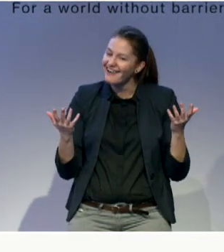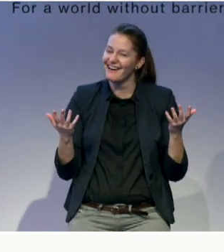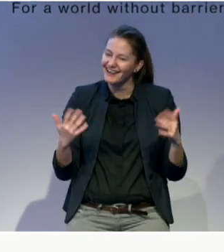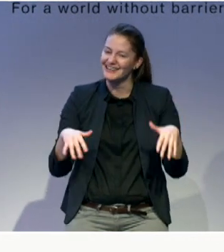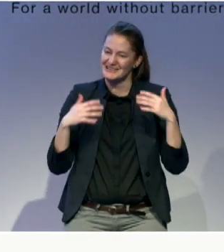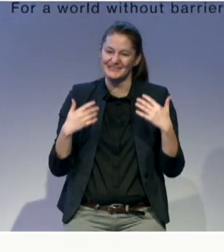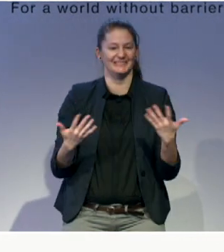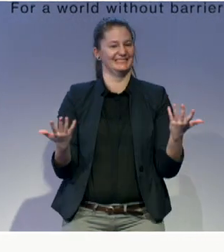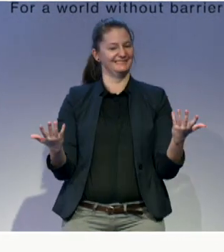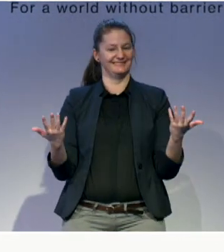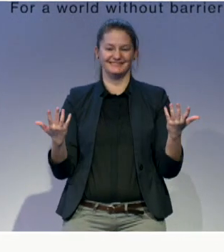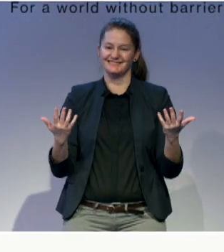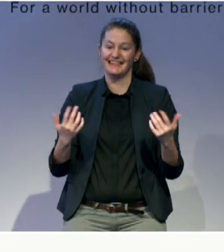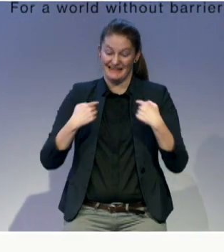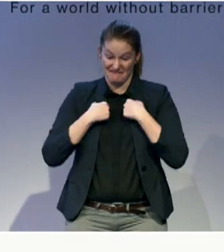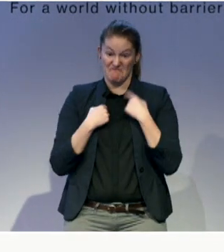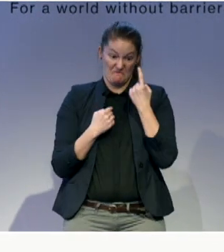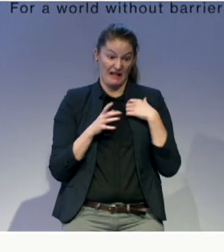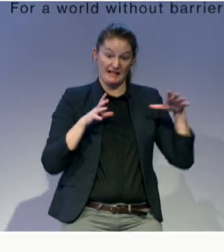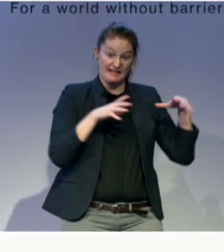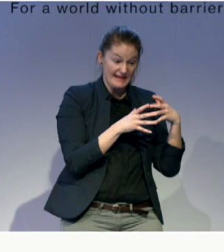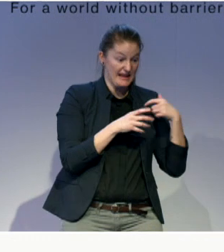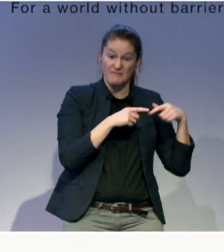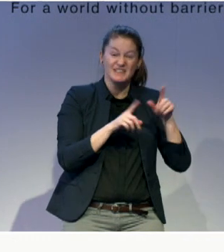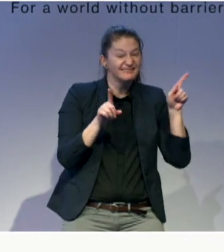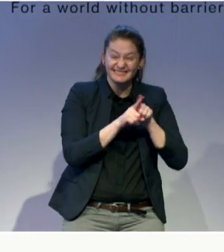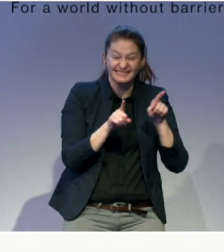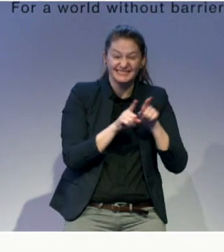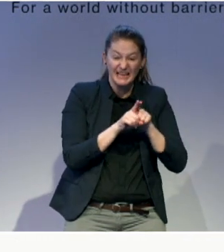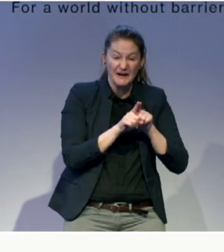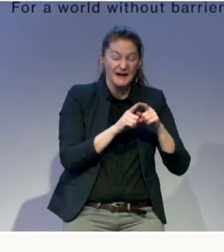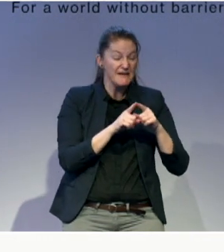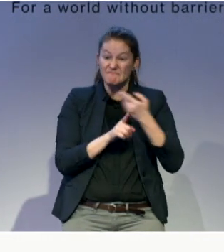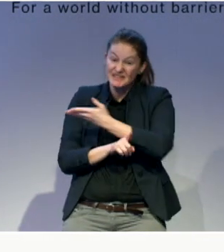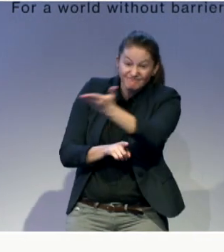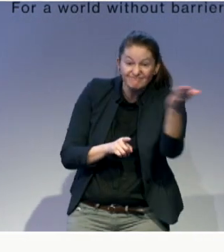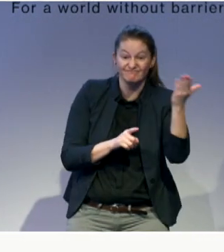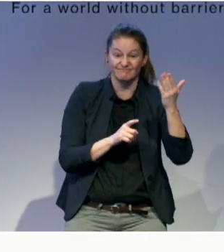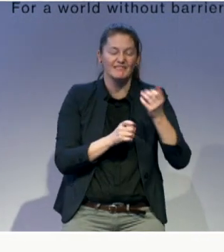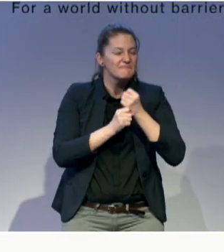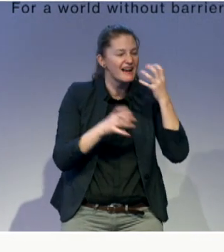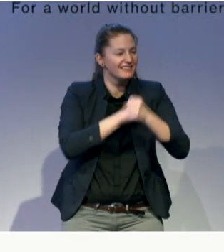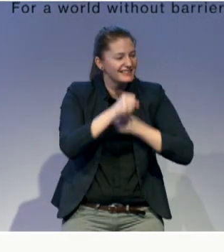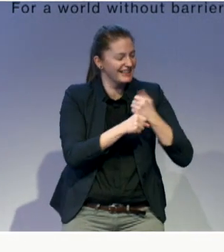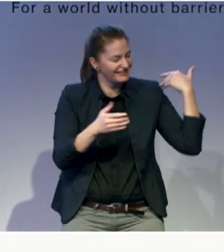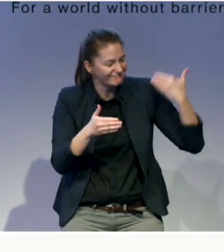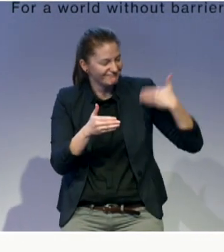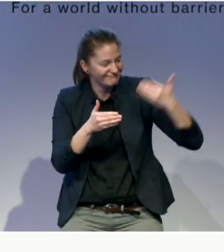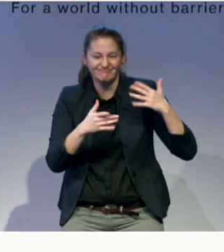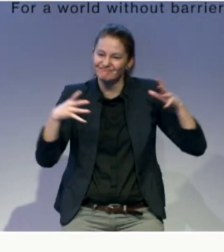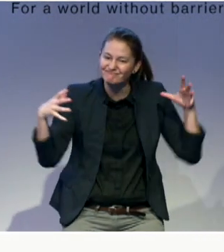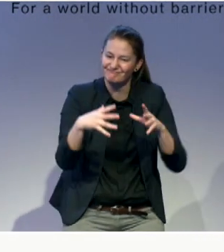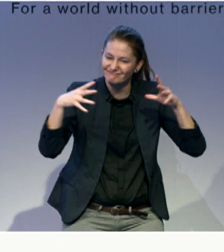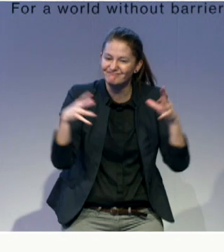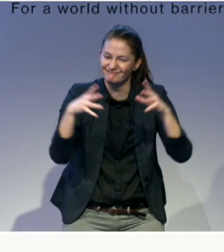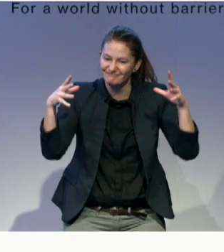years and continue to do so. It is a critical combination of partnerships, joint ventures, collaboration,